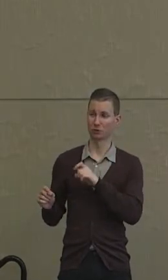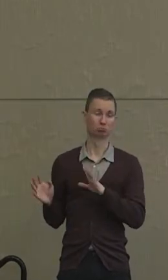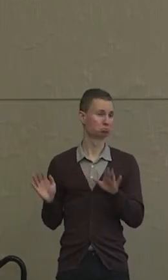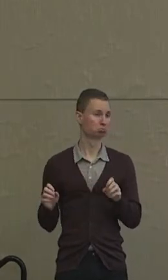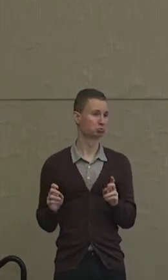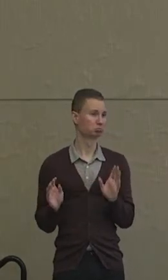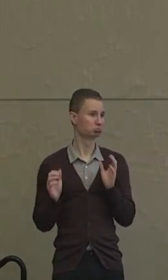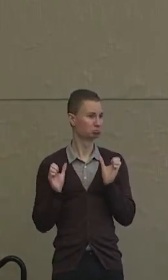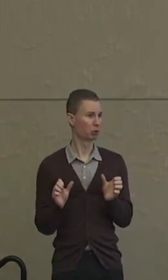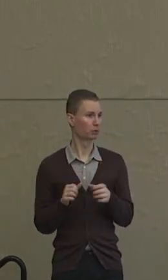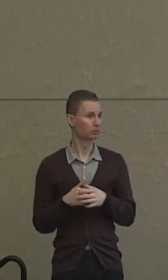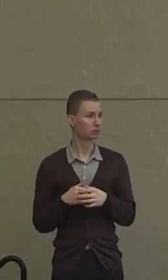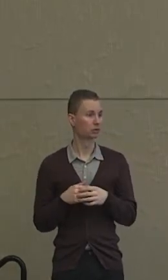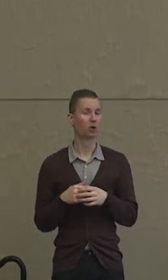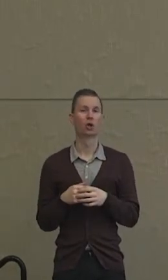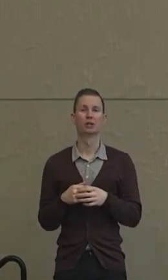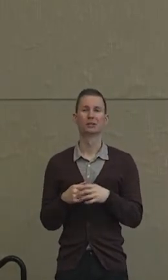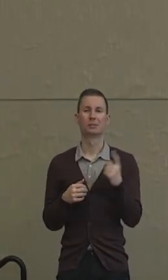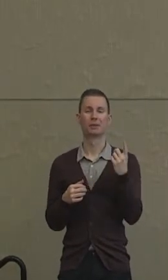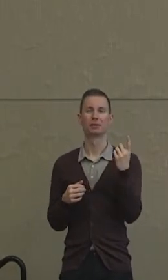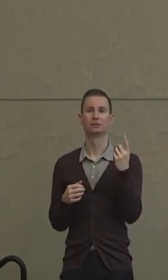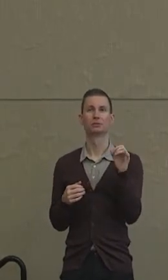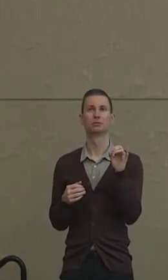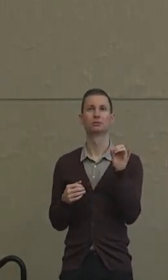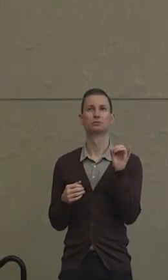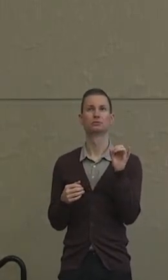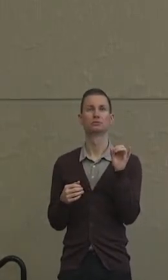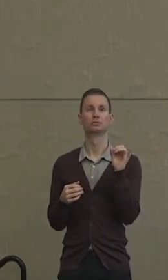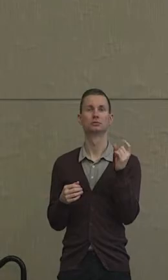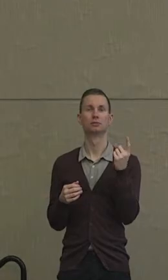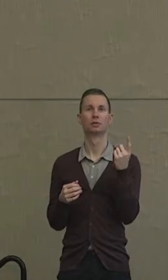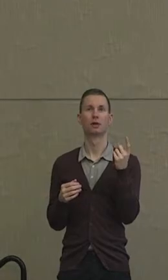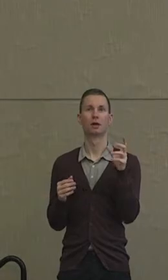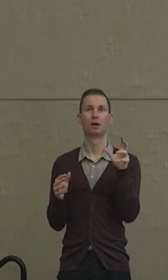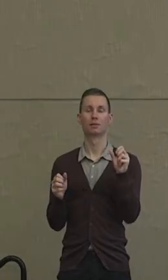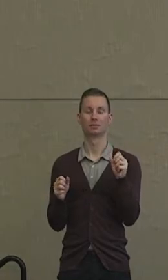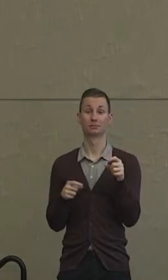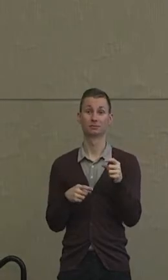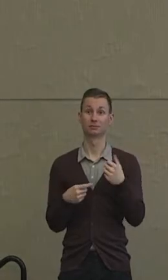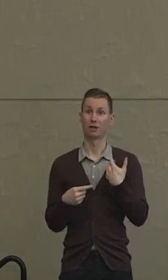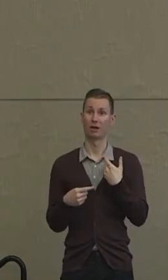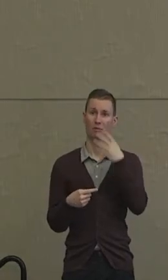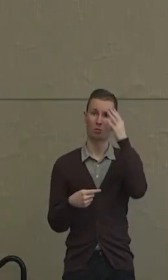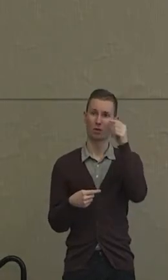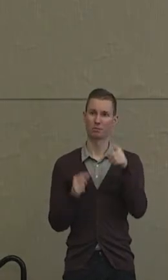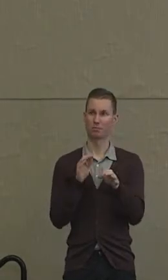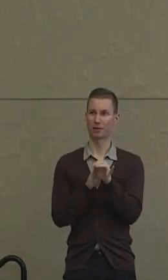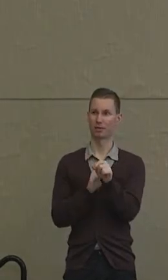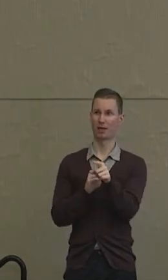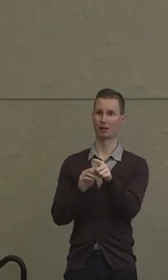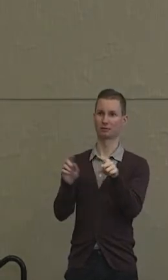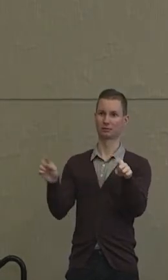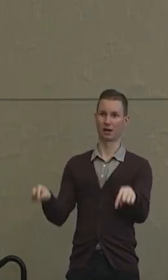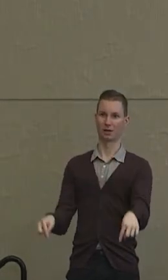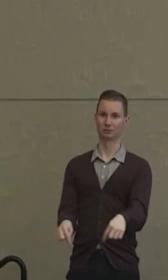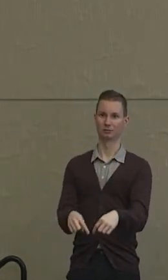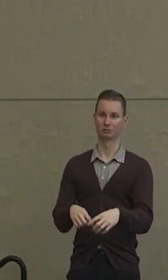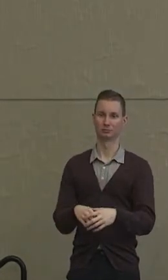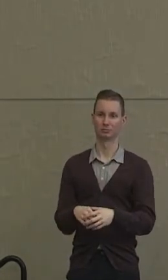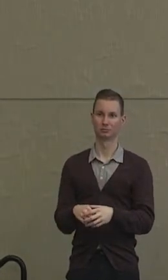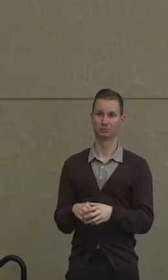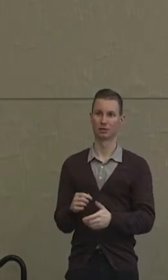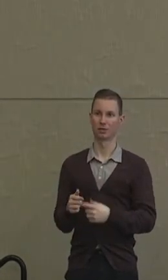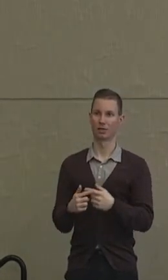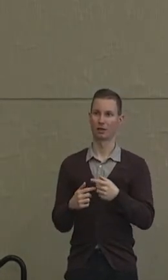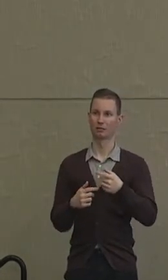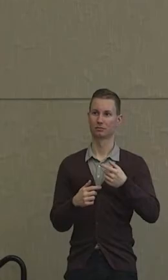But there is something really like amazing for this young boy to choose that sign to